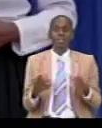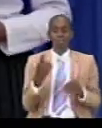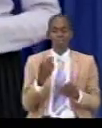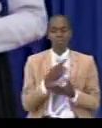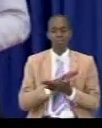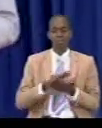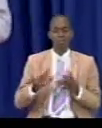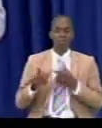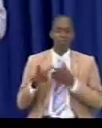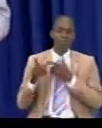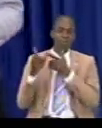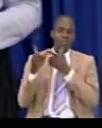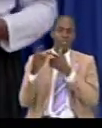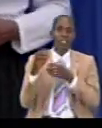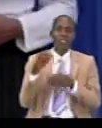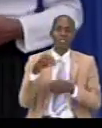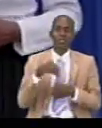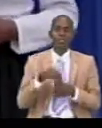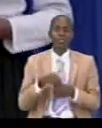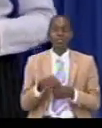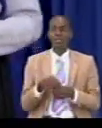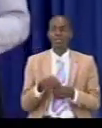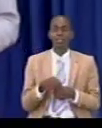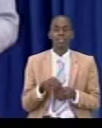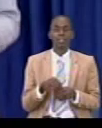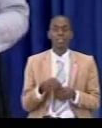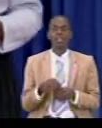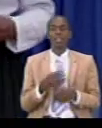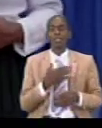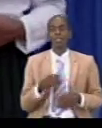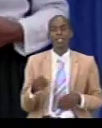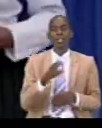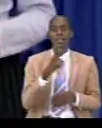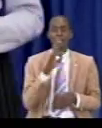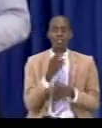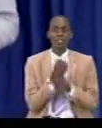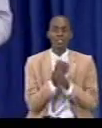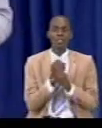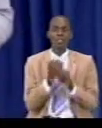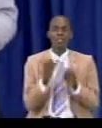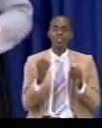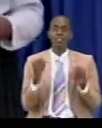just wanted me to win. And they are